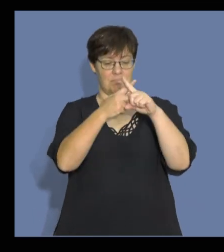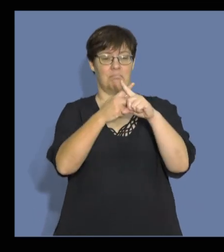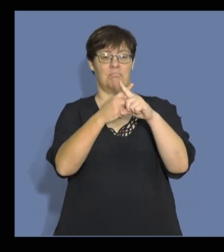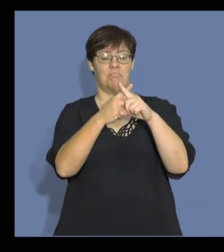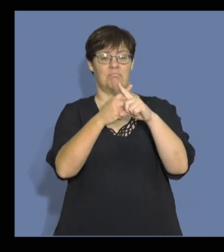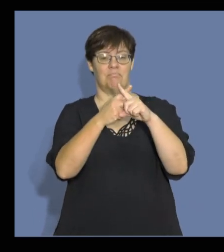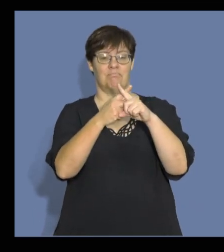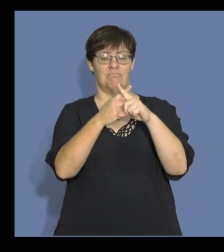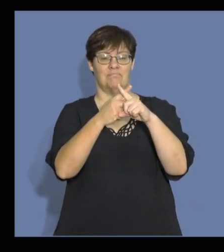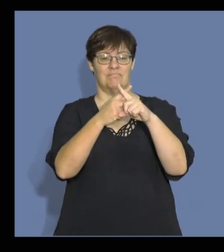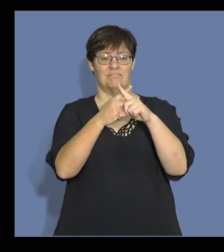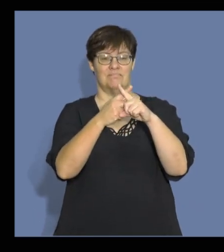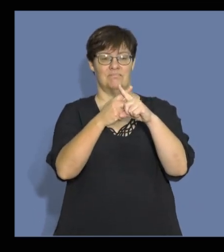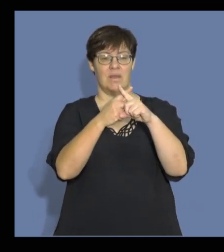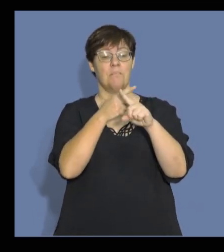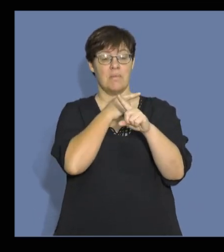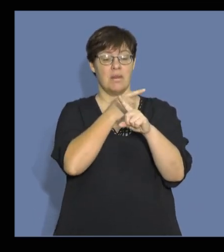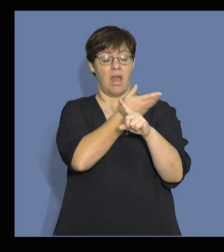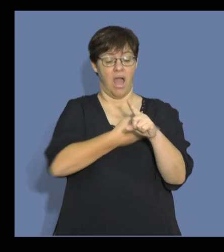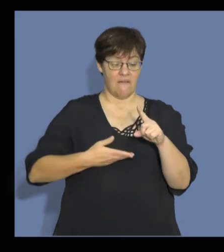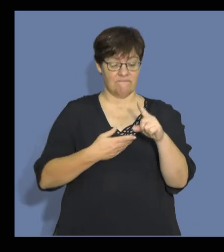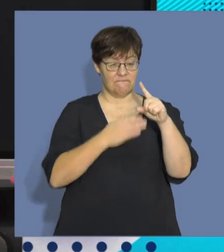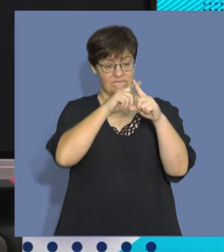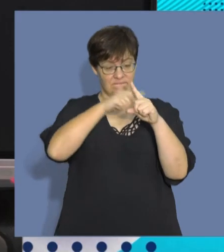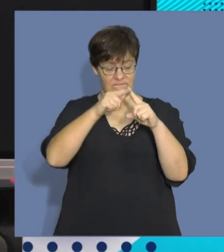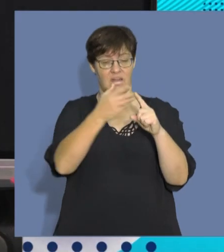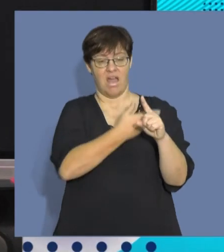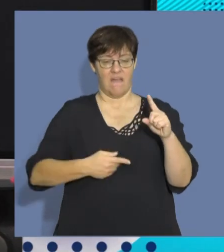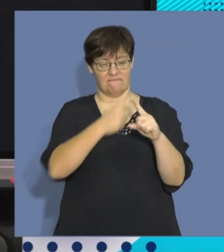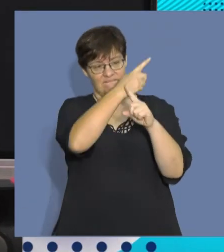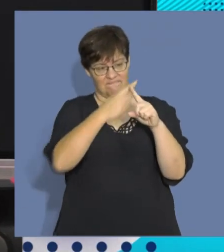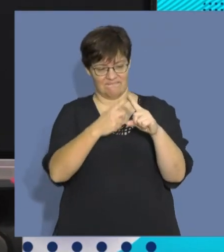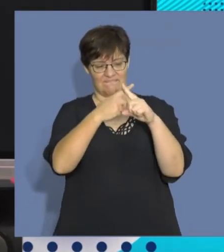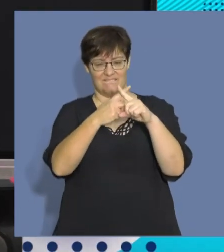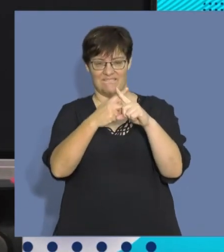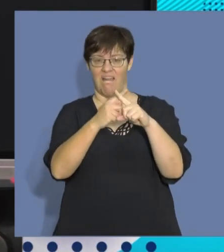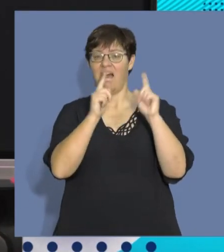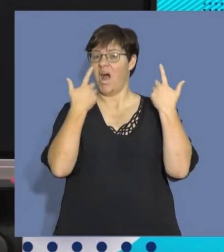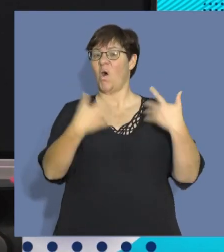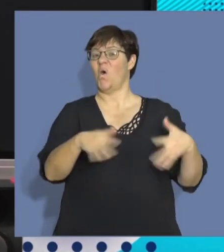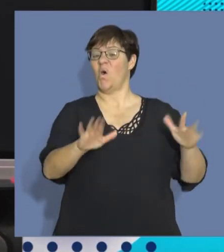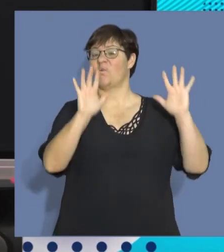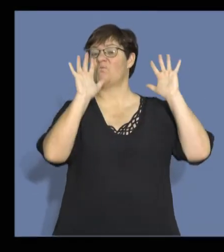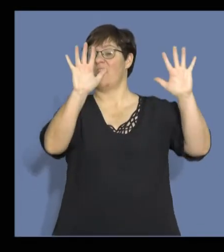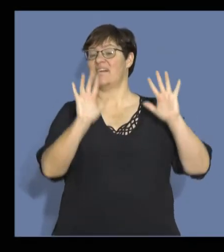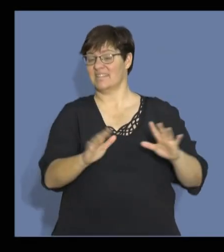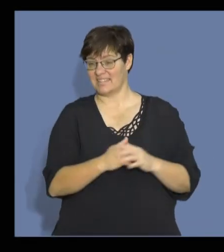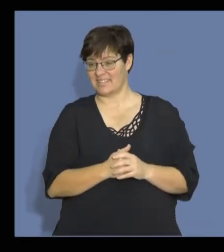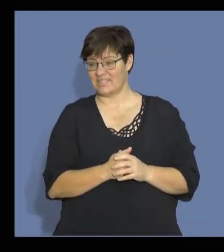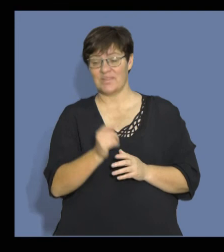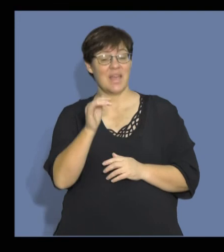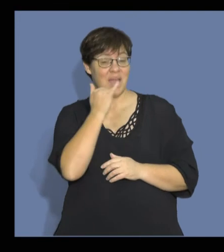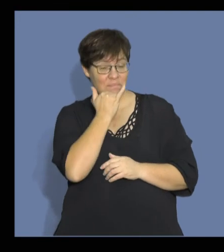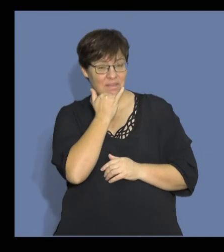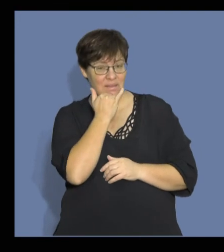bisect. The diagonals of a parallelogram split each other in two, all right? And this is great because is